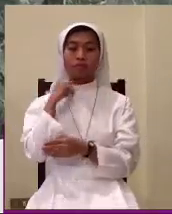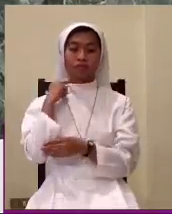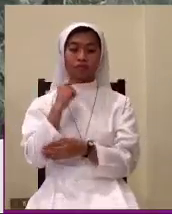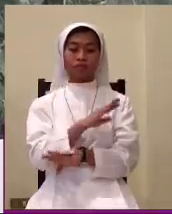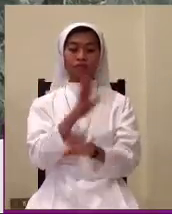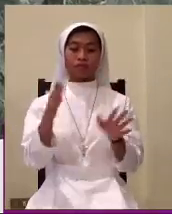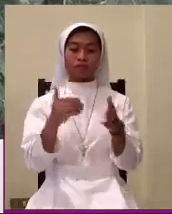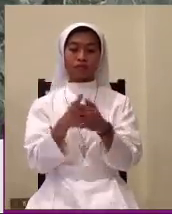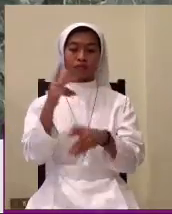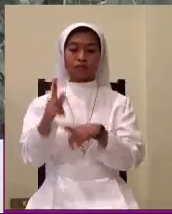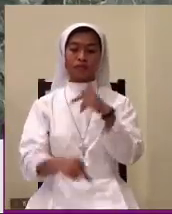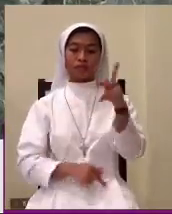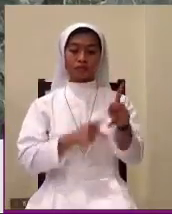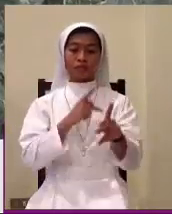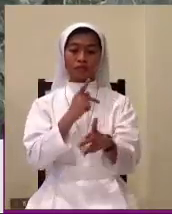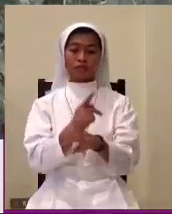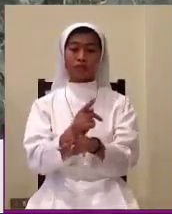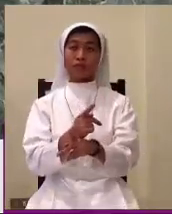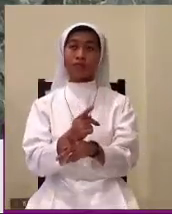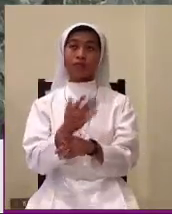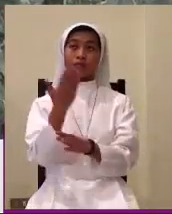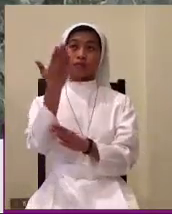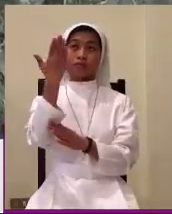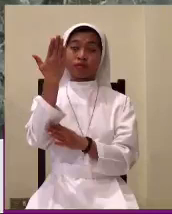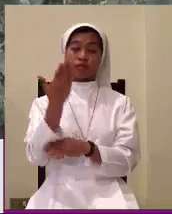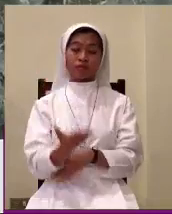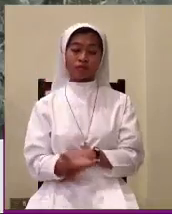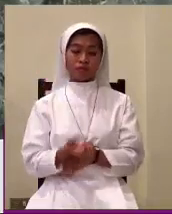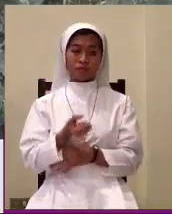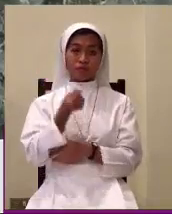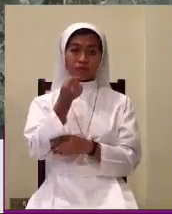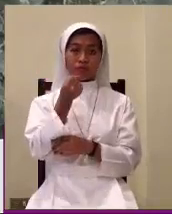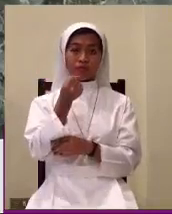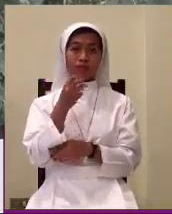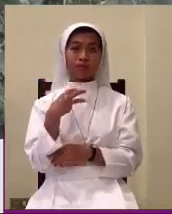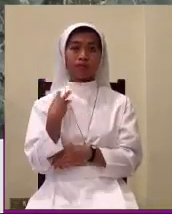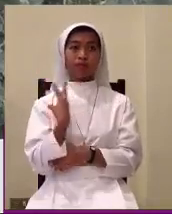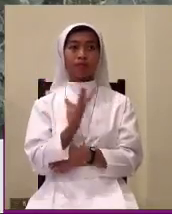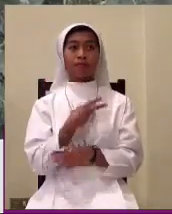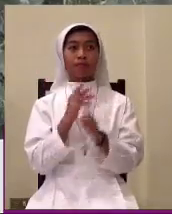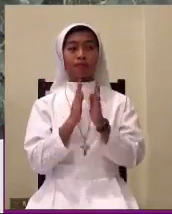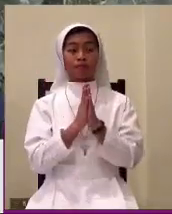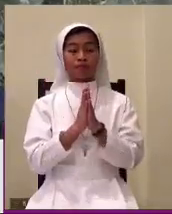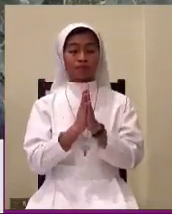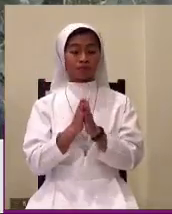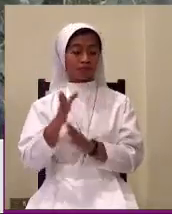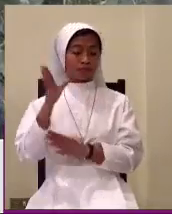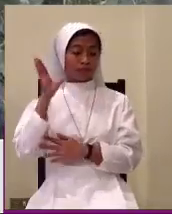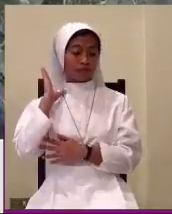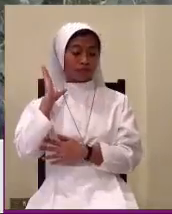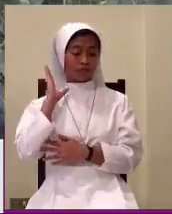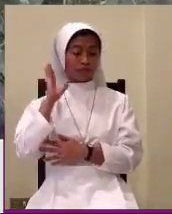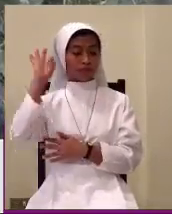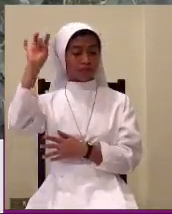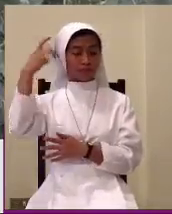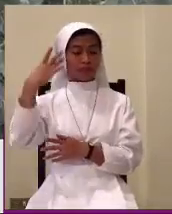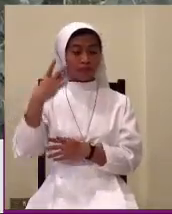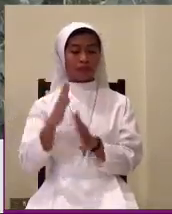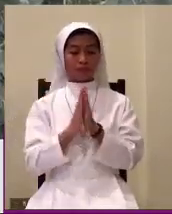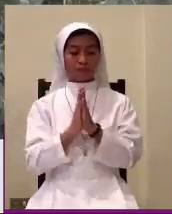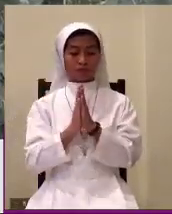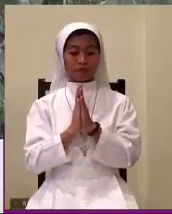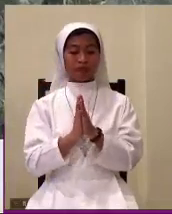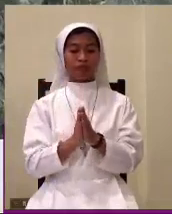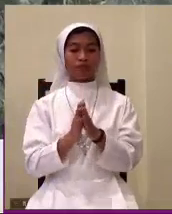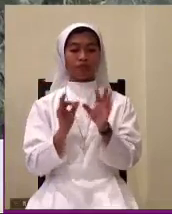people you have gained for your own. Listen graciously to the prayers of this family whom